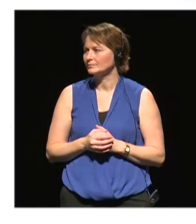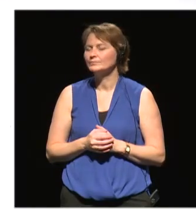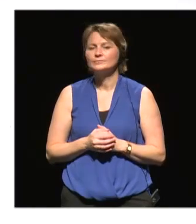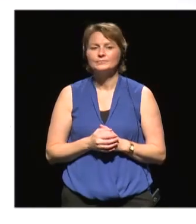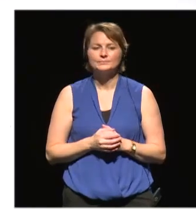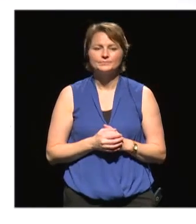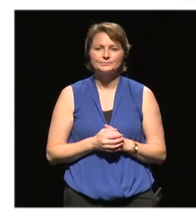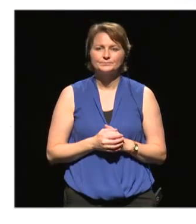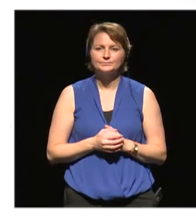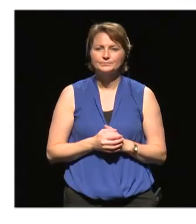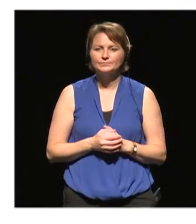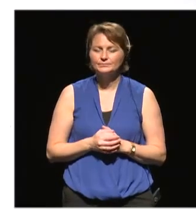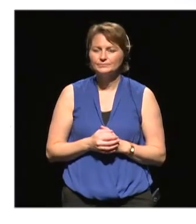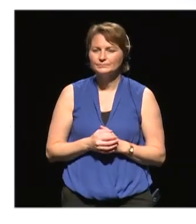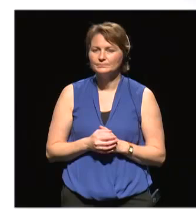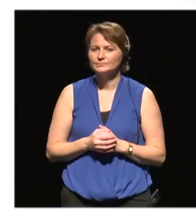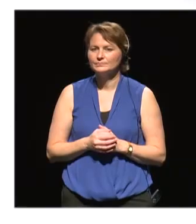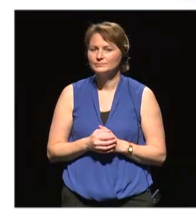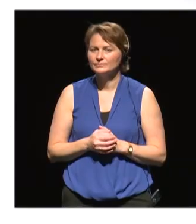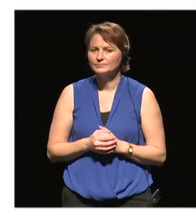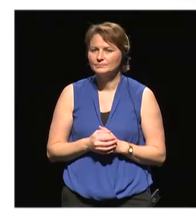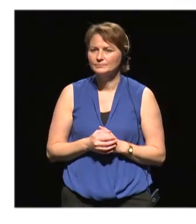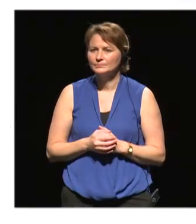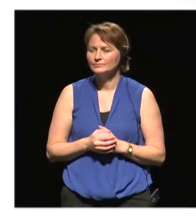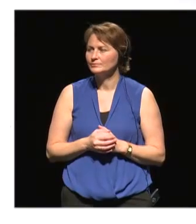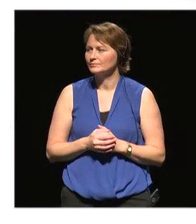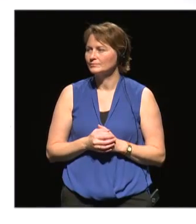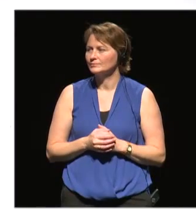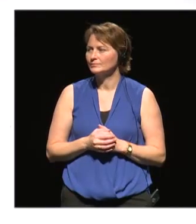Bonjour, mon nom est Geneviève Ponce. Geneviève Ponce.